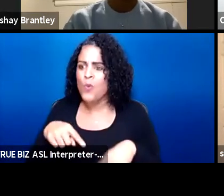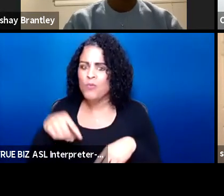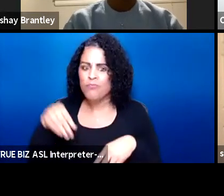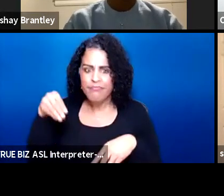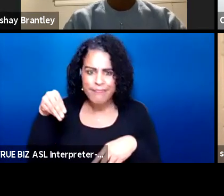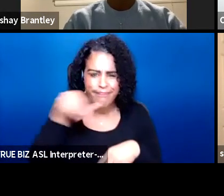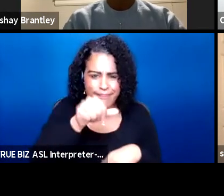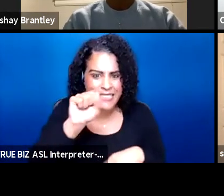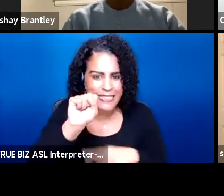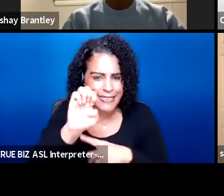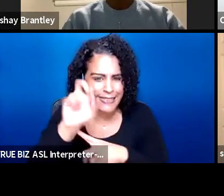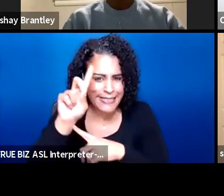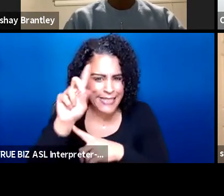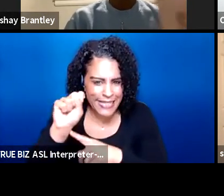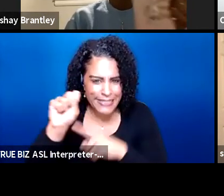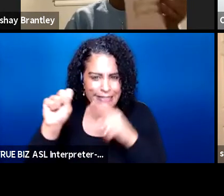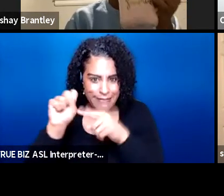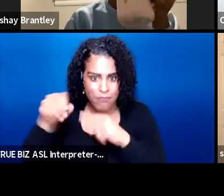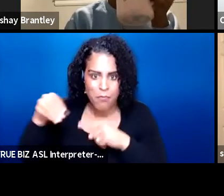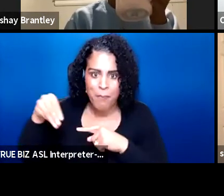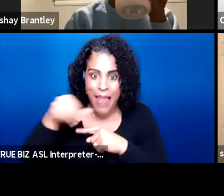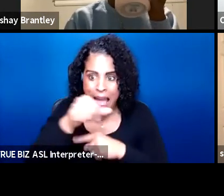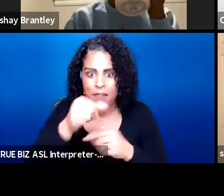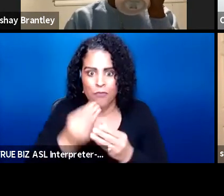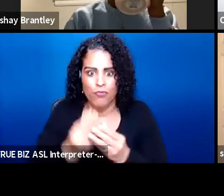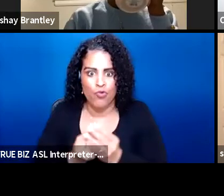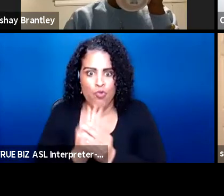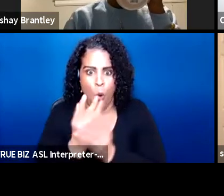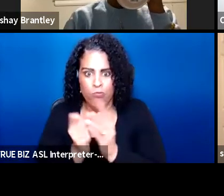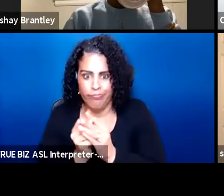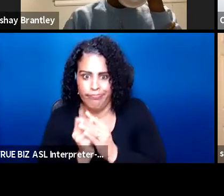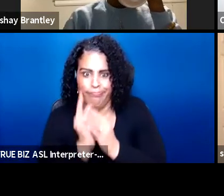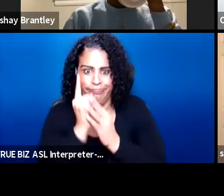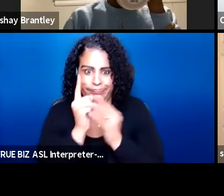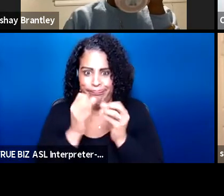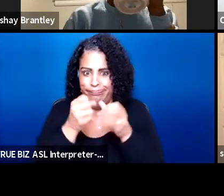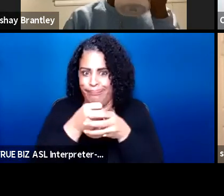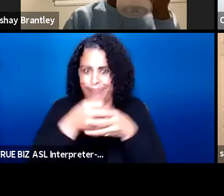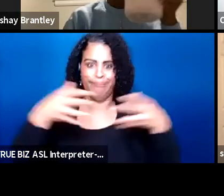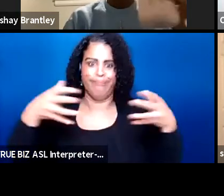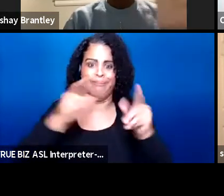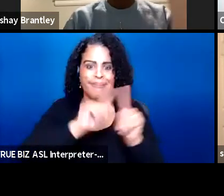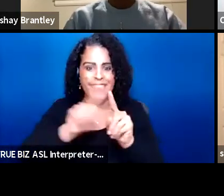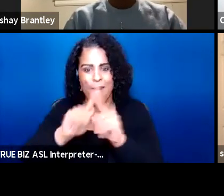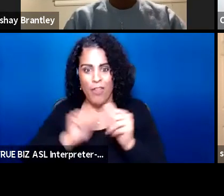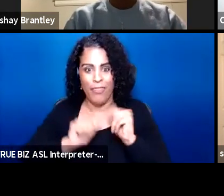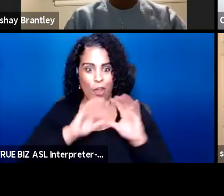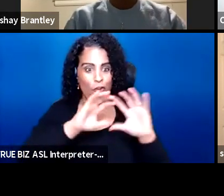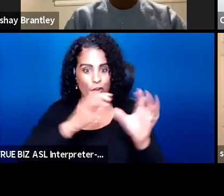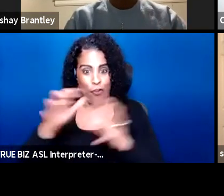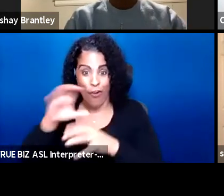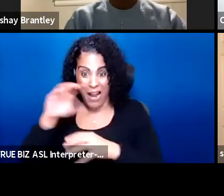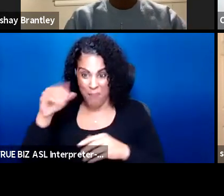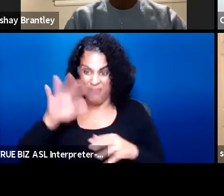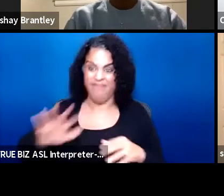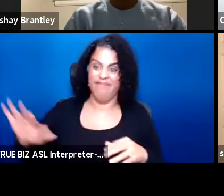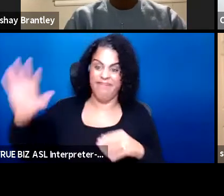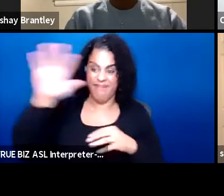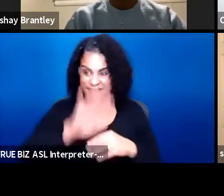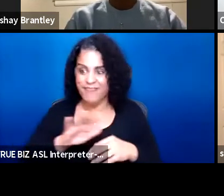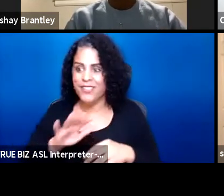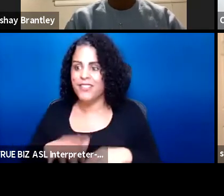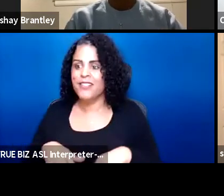planted that have grown up into all the theater companies that are culturally specific that exist in this country, like Theater Move,